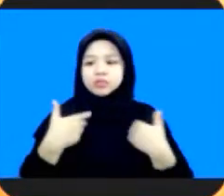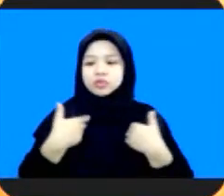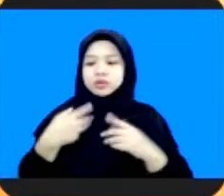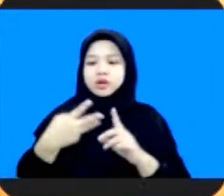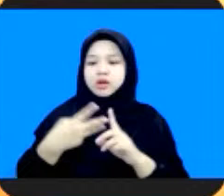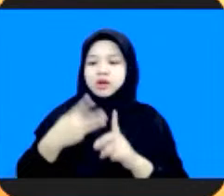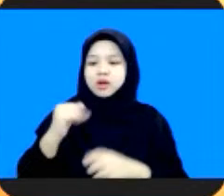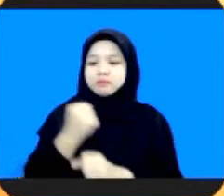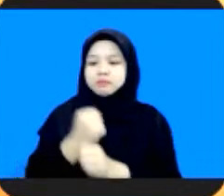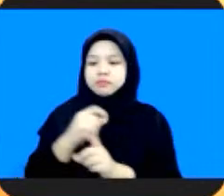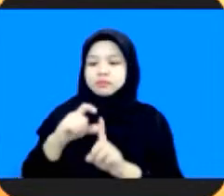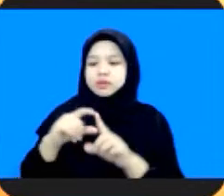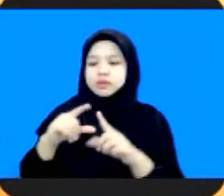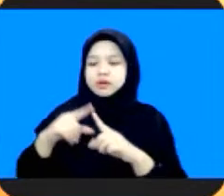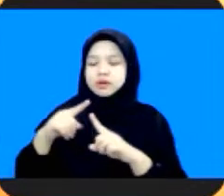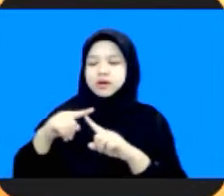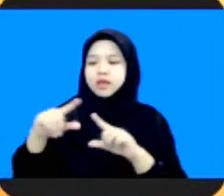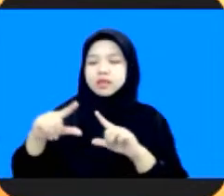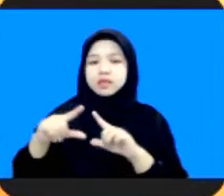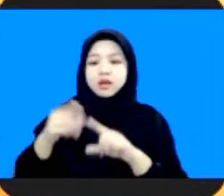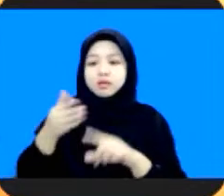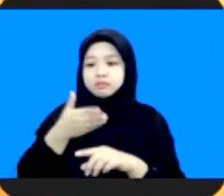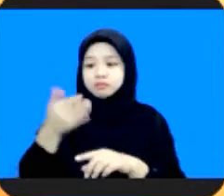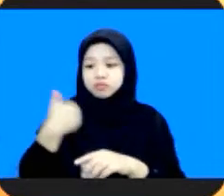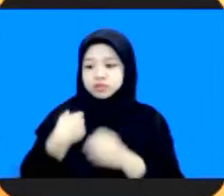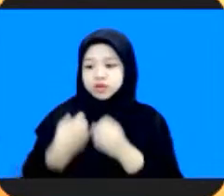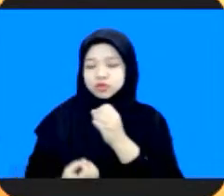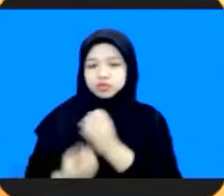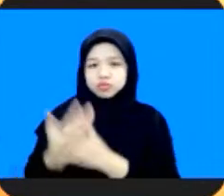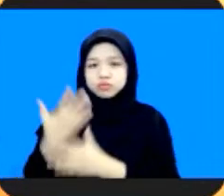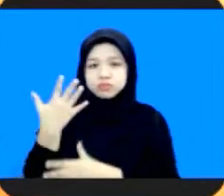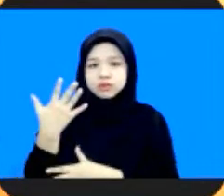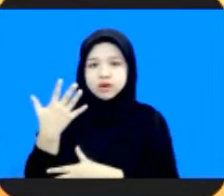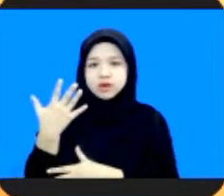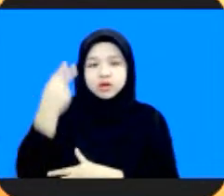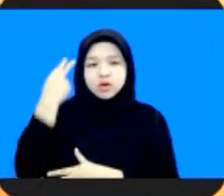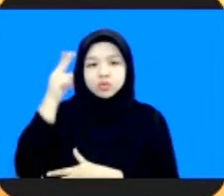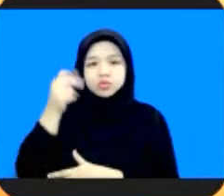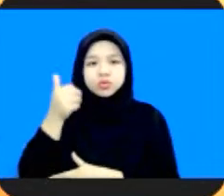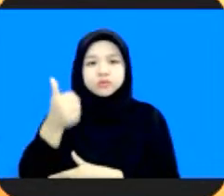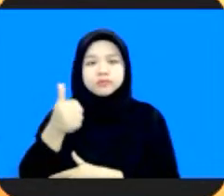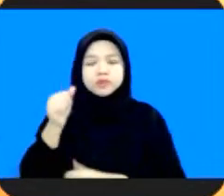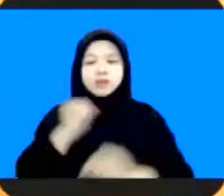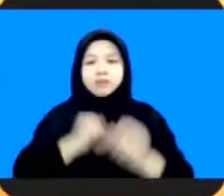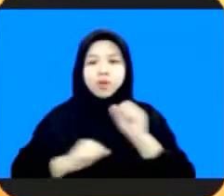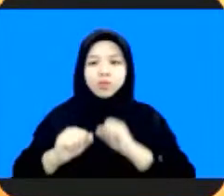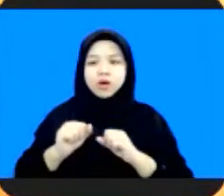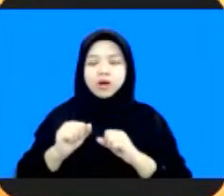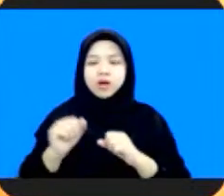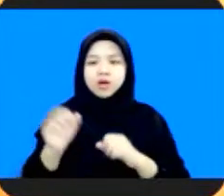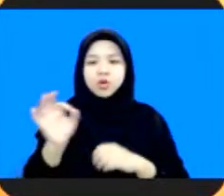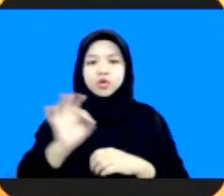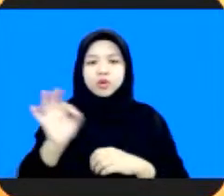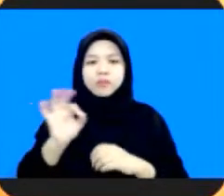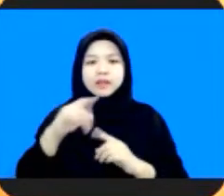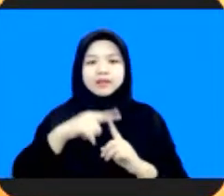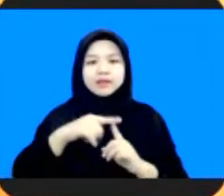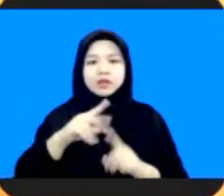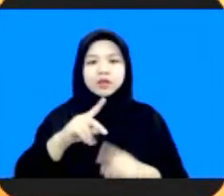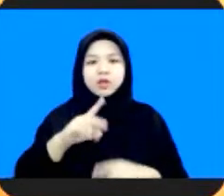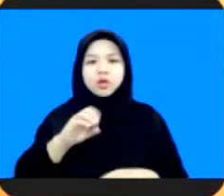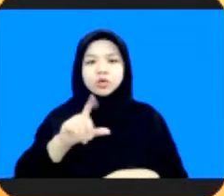of automated trolling through bots. So that's why I